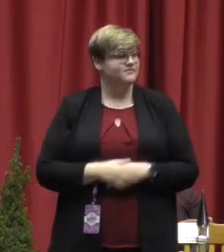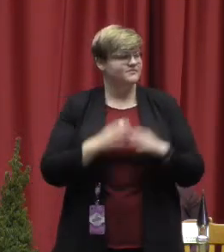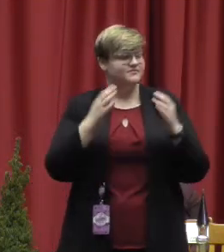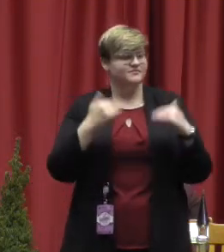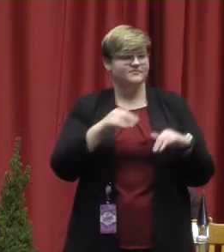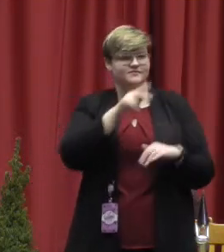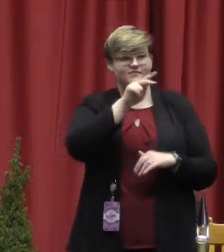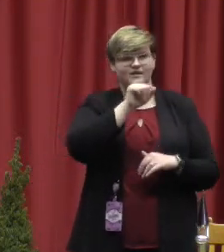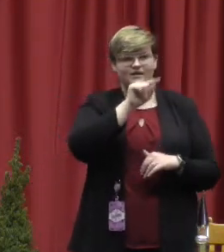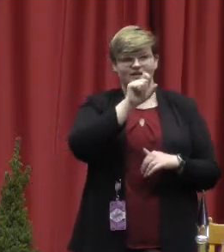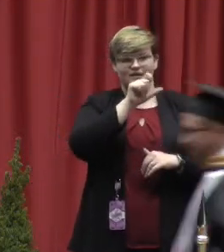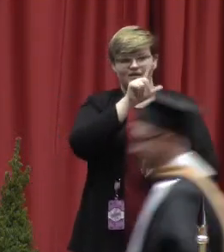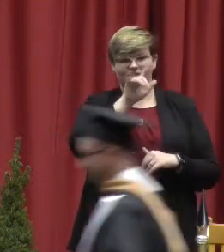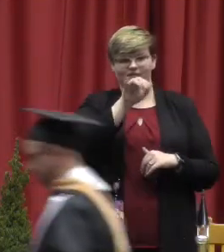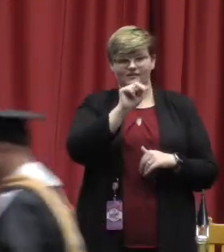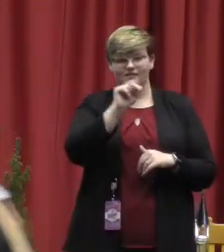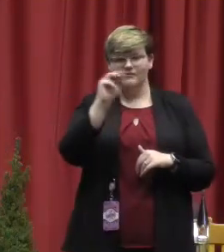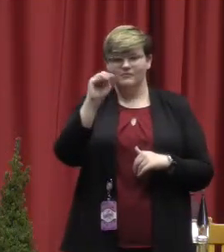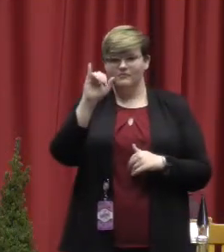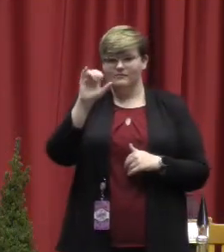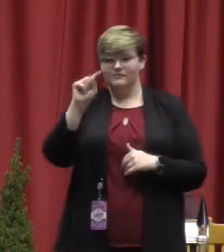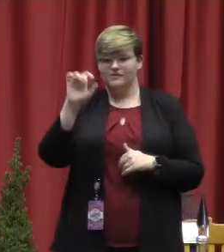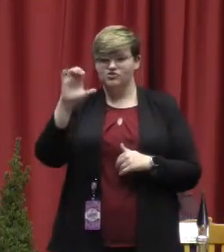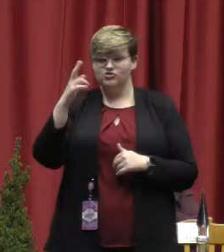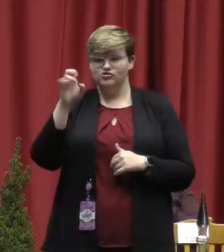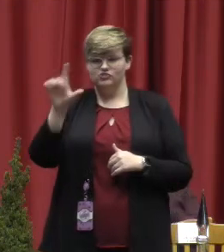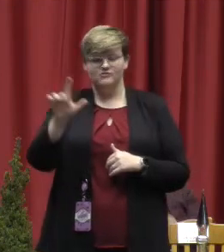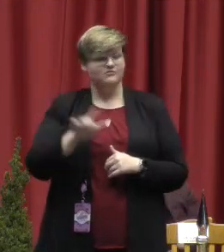Caitlin Mitchell.